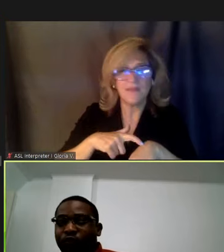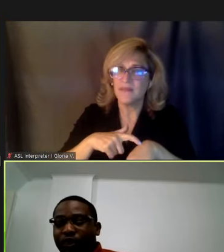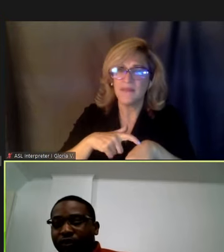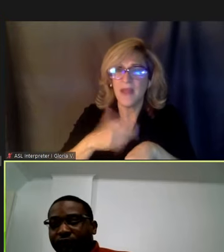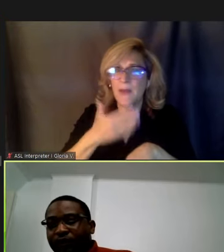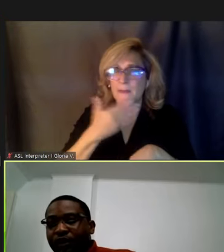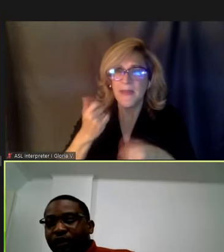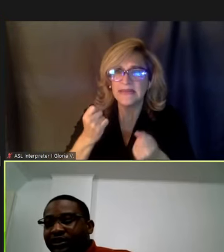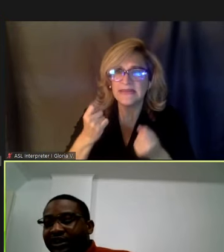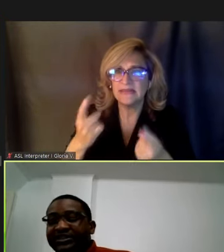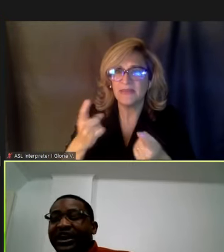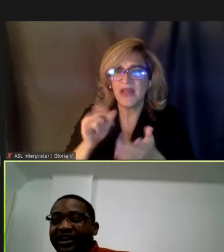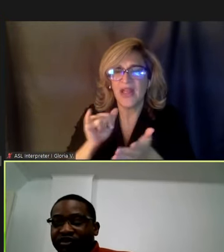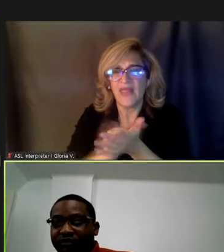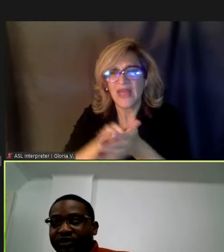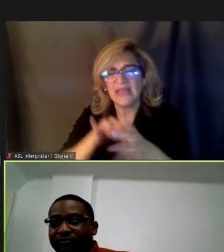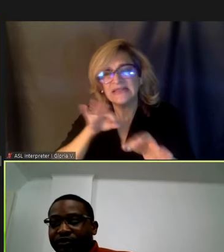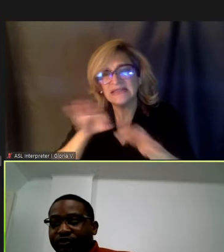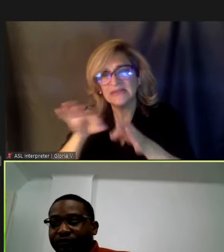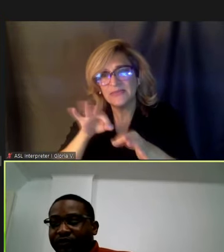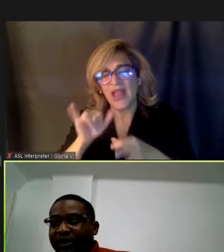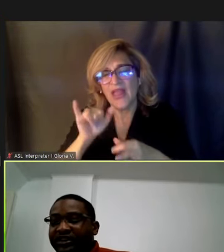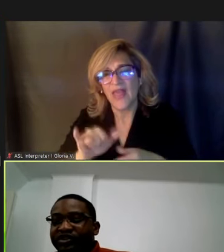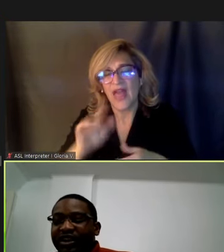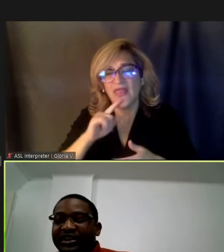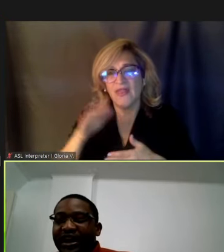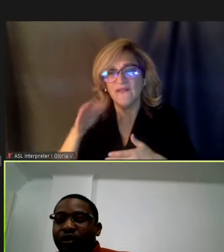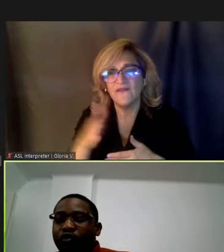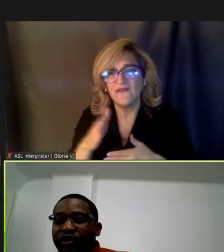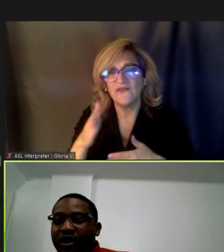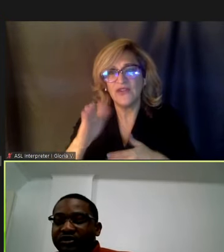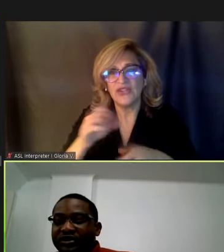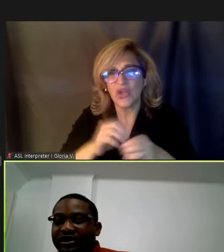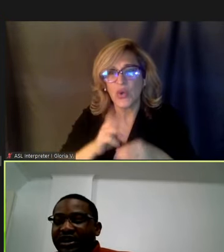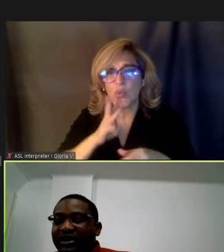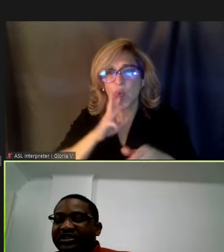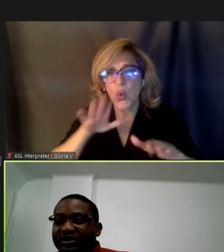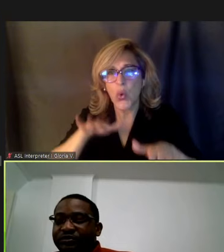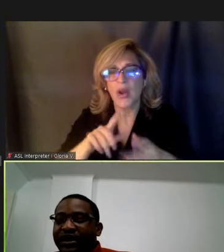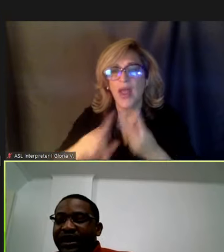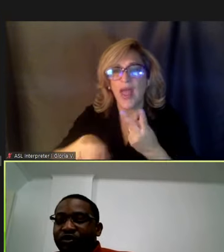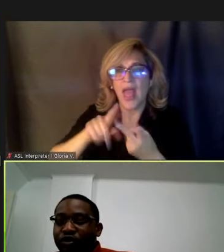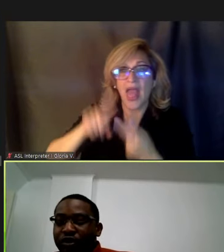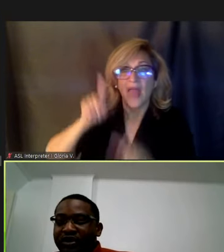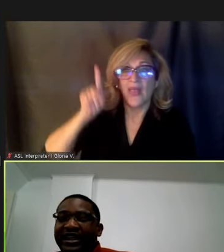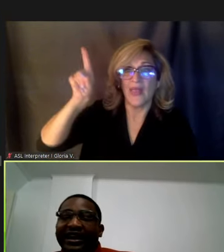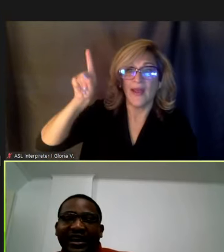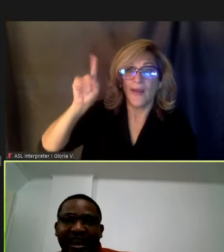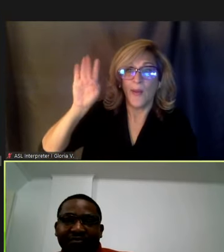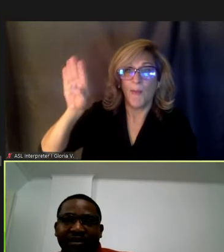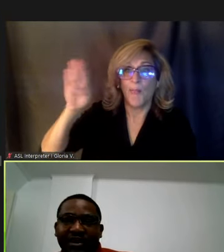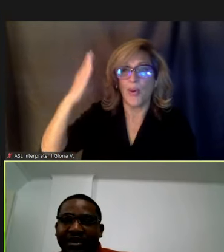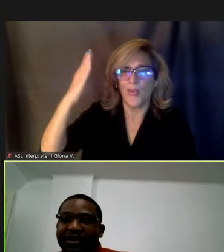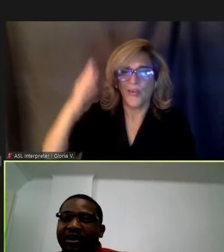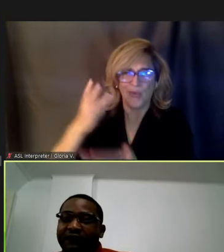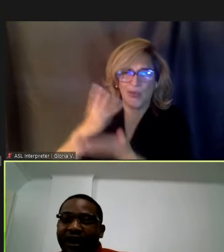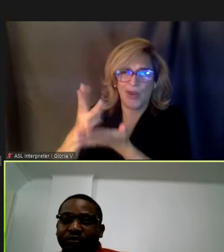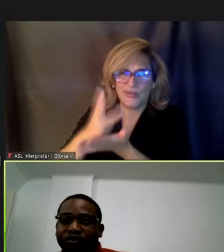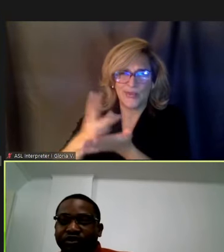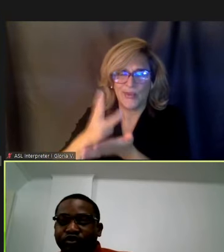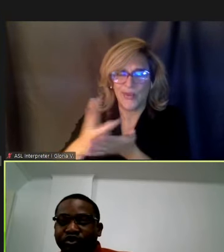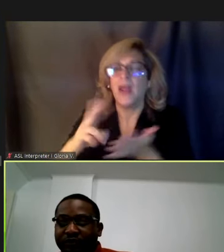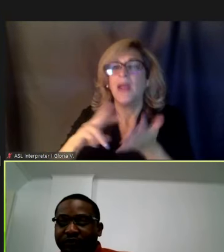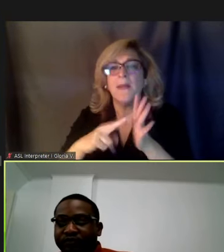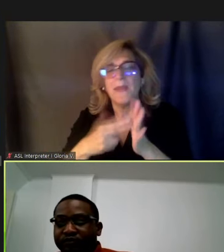swim in water or that the sky is generally blue. It's to shed light on what else seems to be ignored that can be a